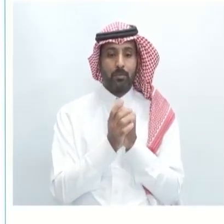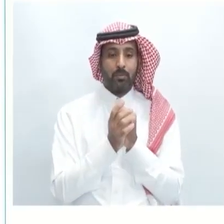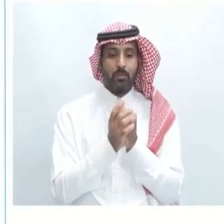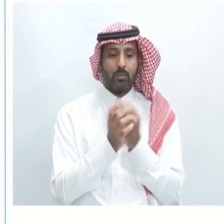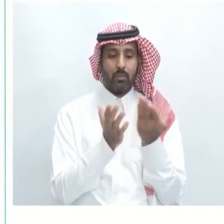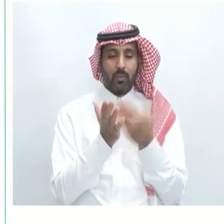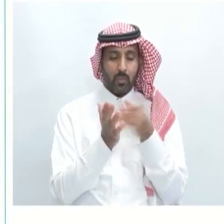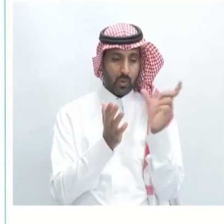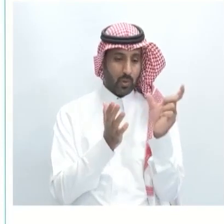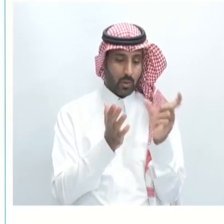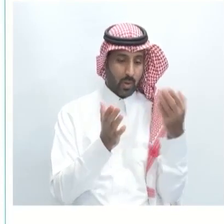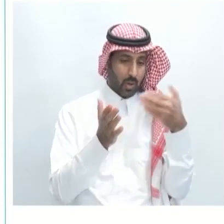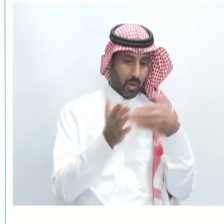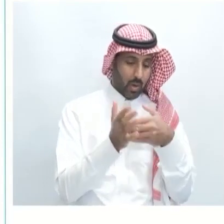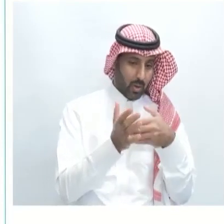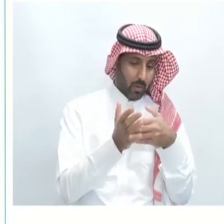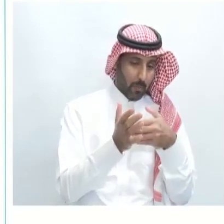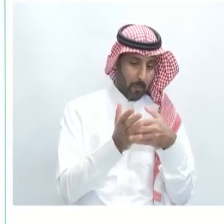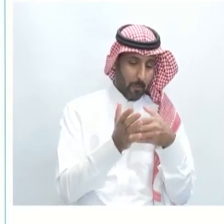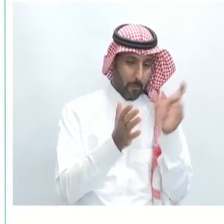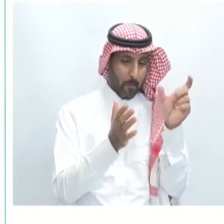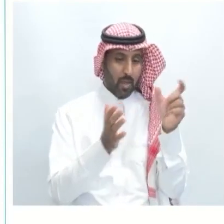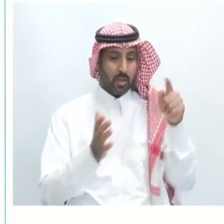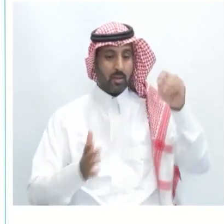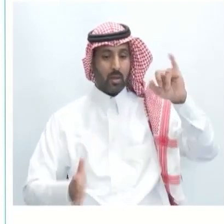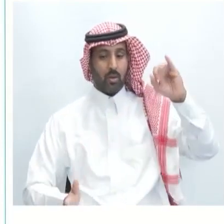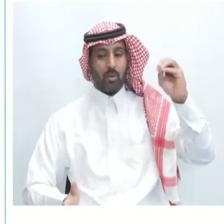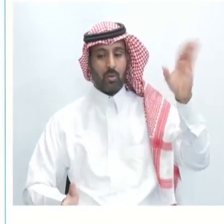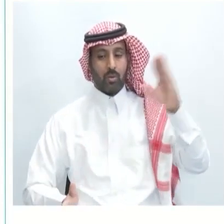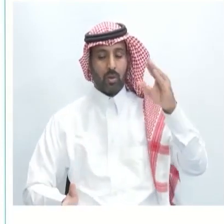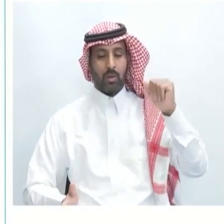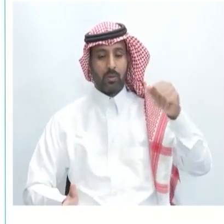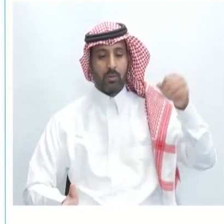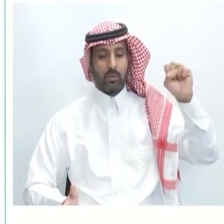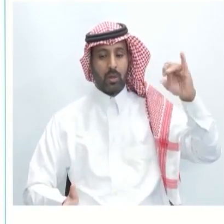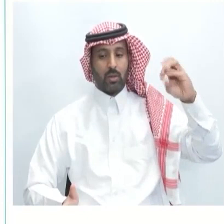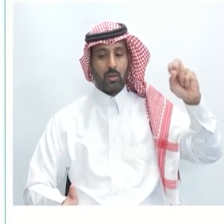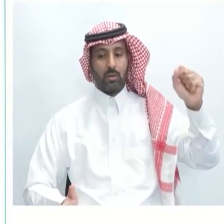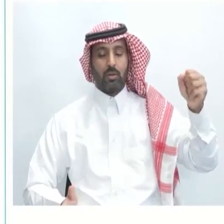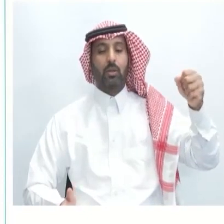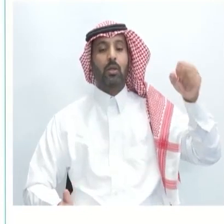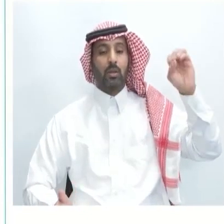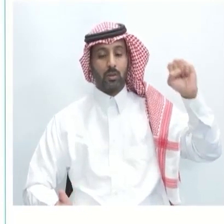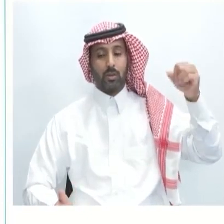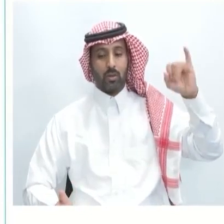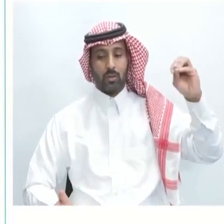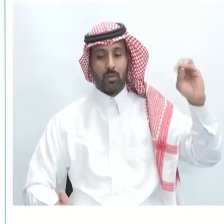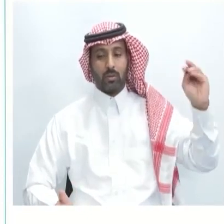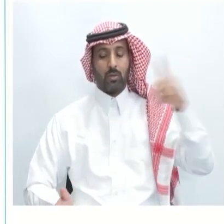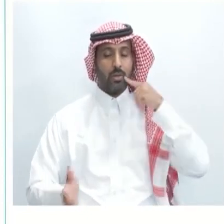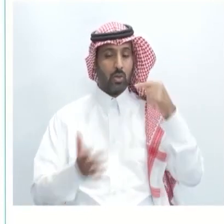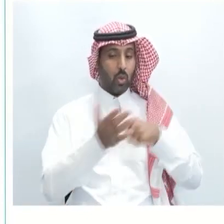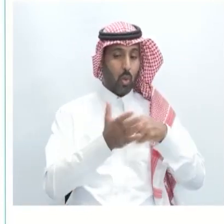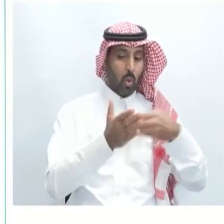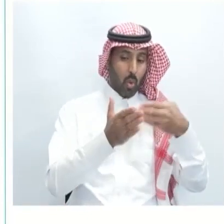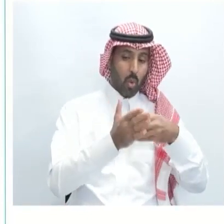in words ending, when a word is ending with T-I-O-N, C-I-A-N, S-I-O-N, the next to last